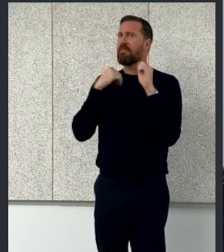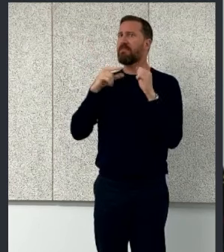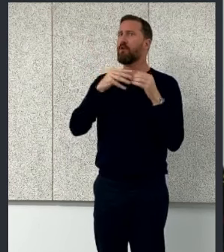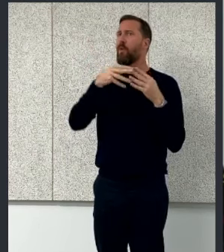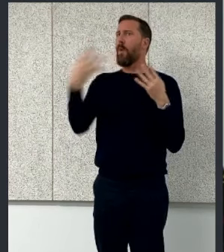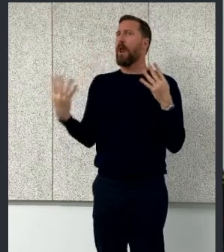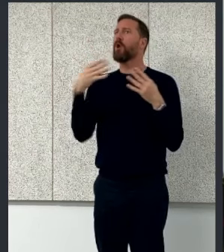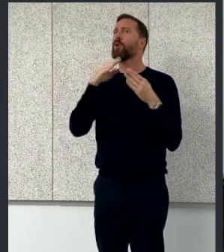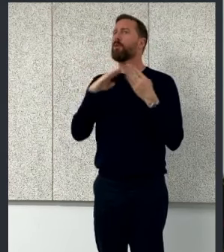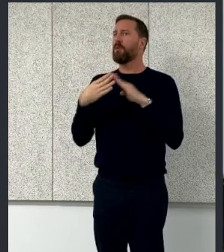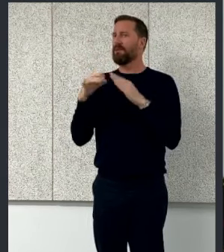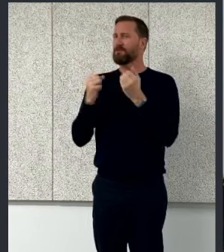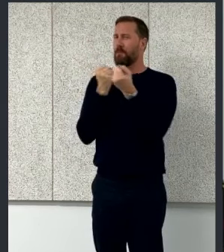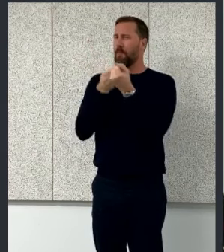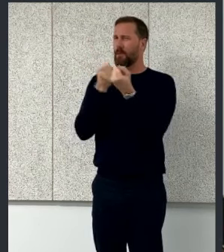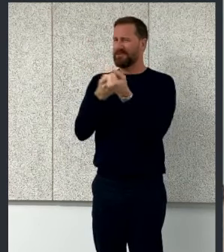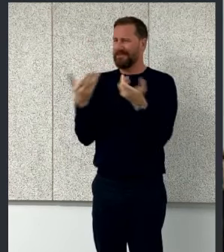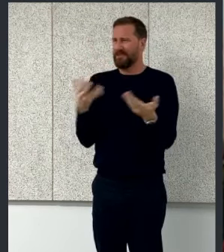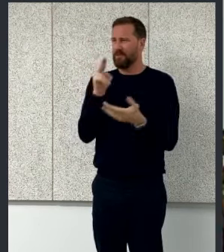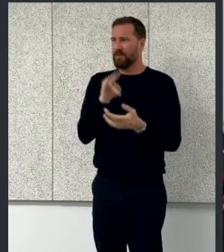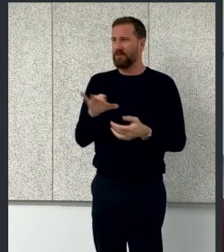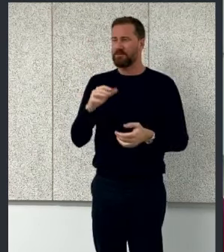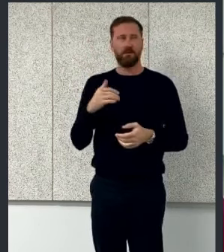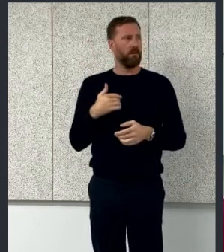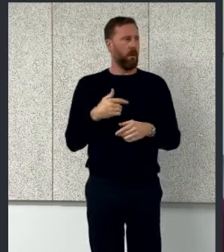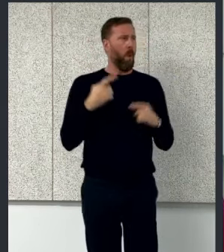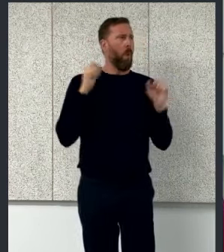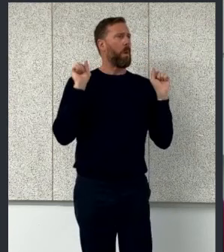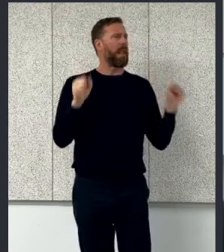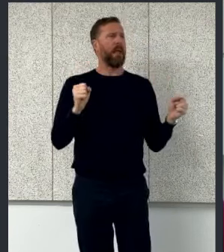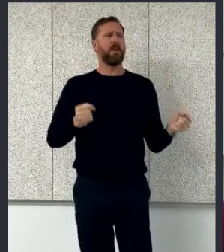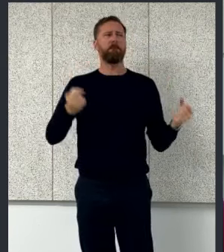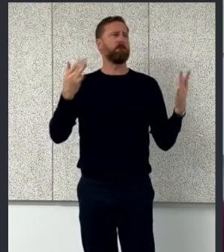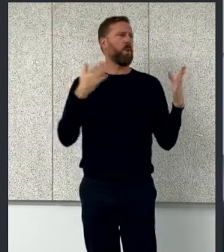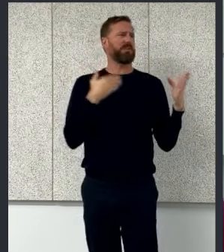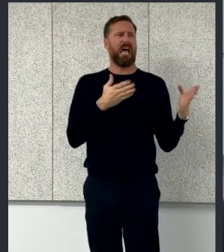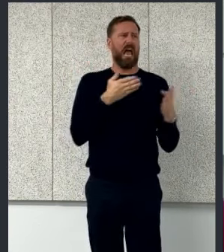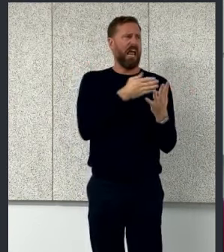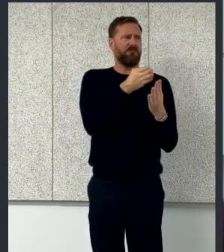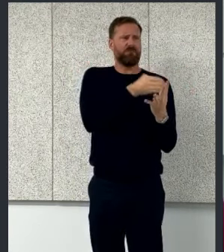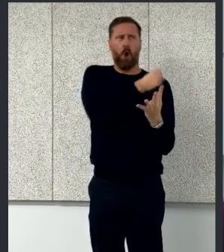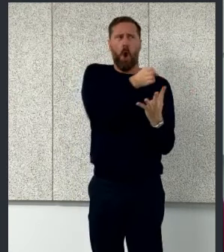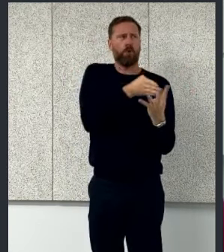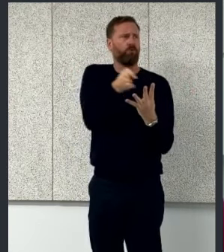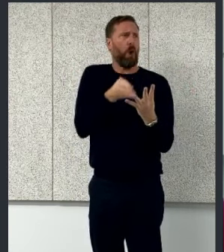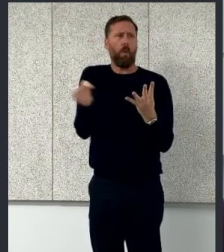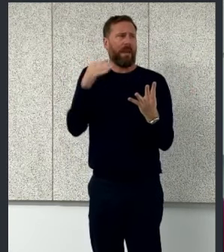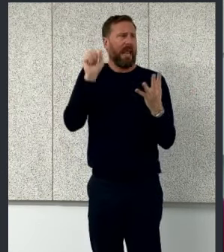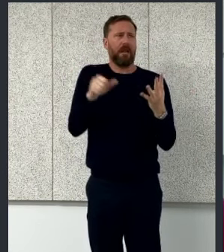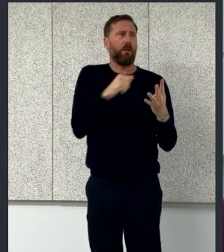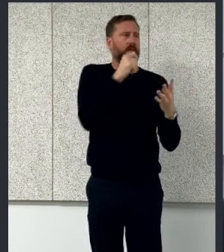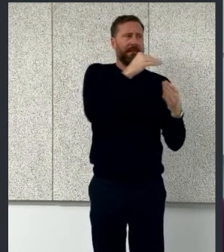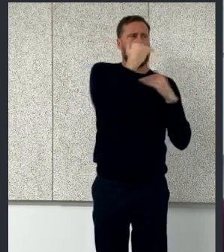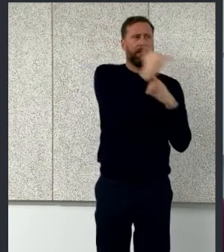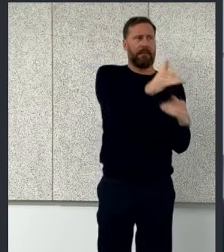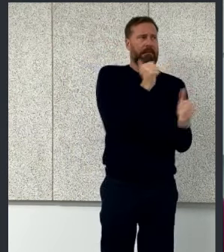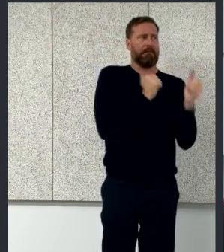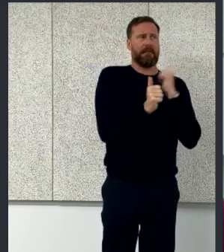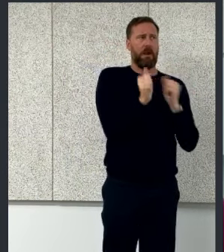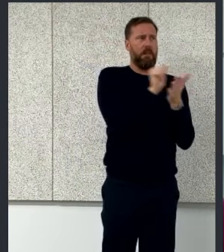in New York City. I love that. We can be multi-genre here. We're not limited to just theater. I feel like all appreciation is